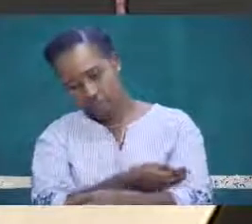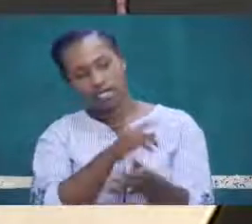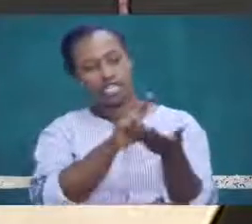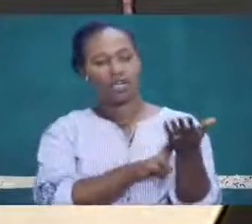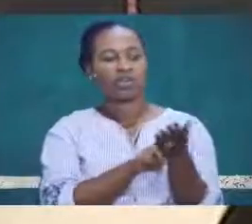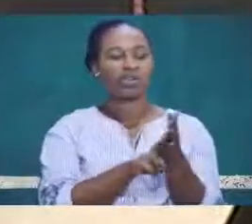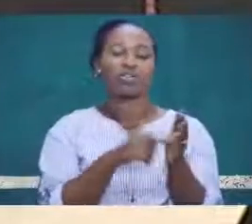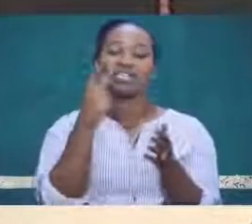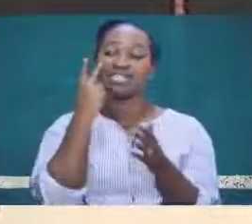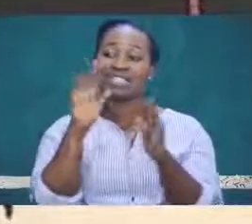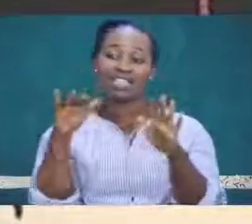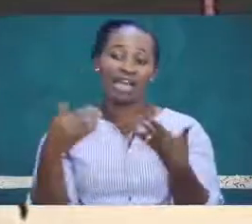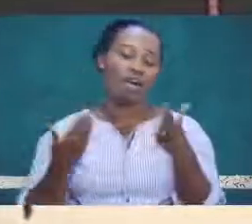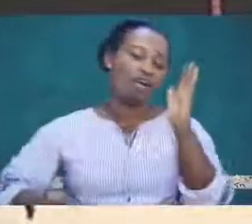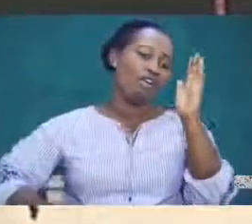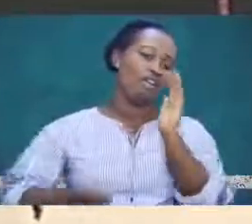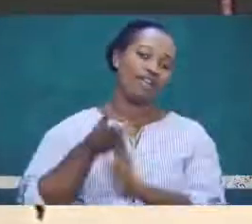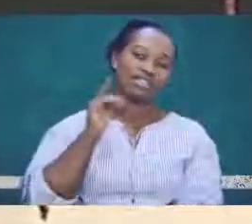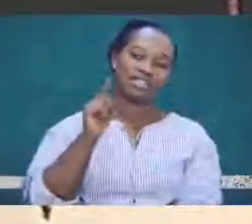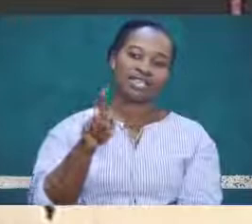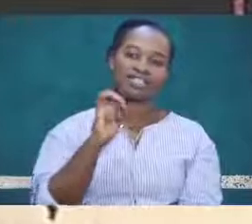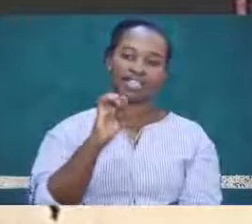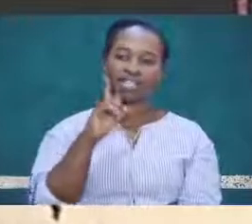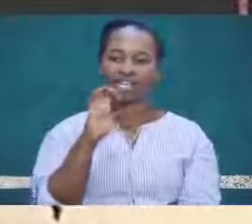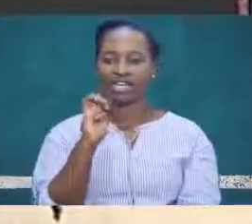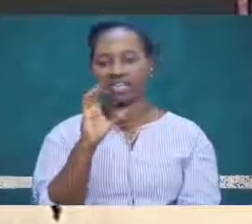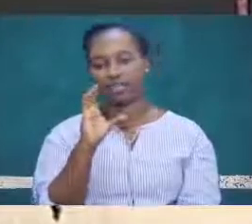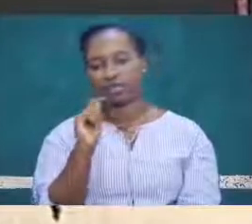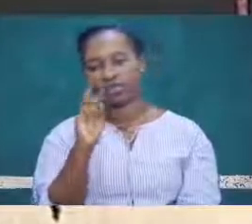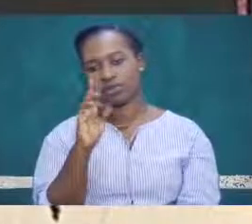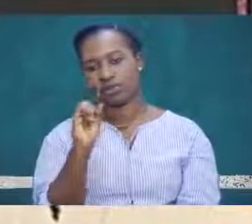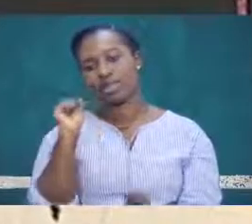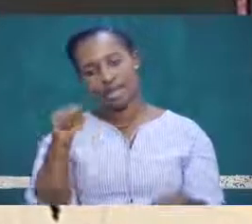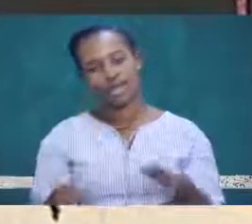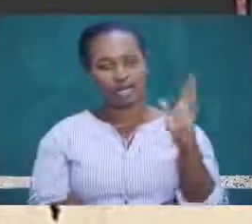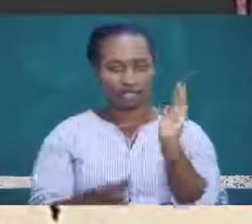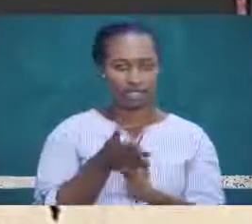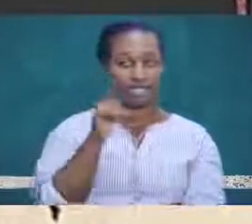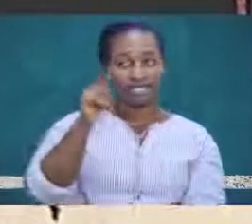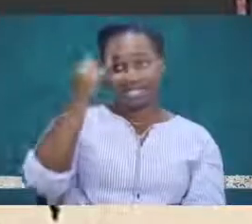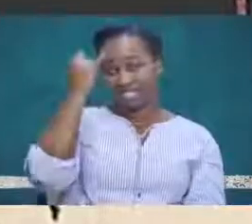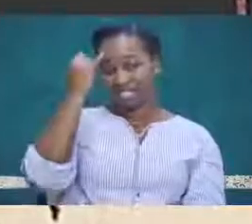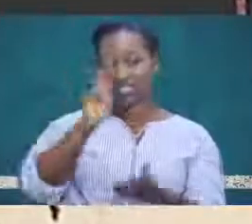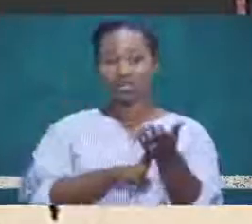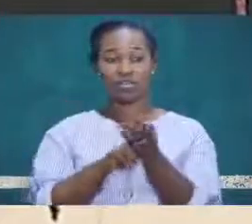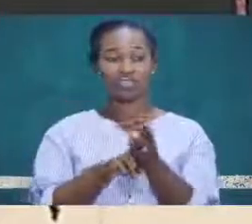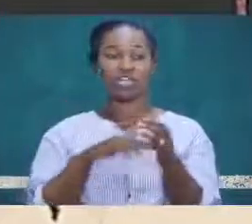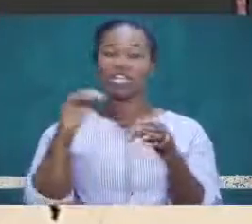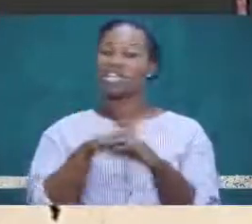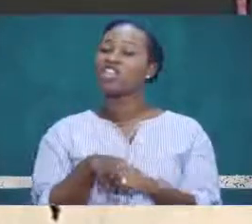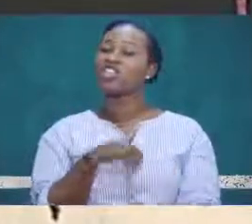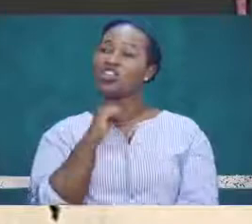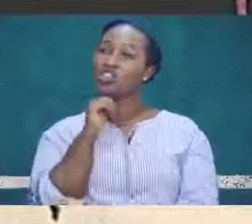see how fast that electron can accelerate. And that idea is used in